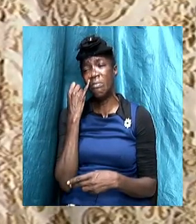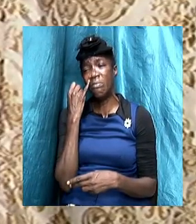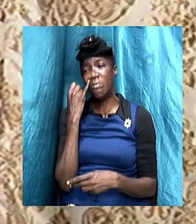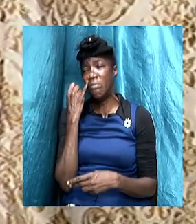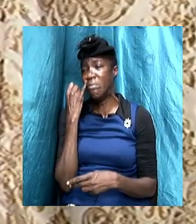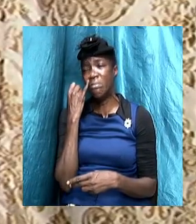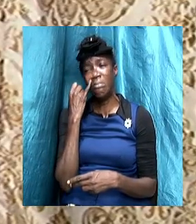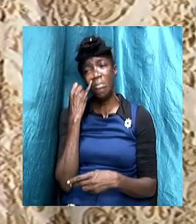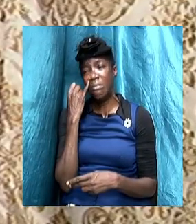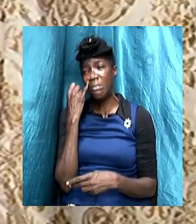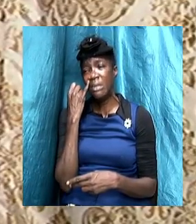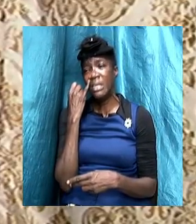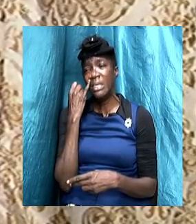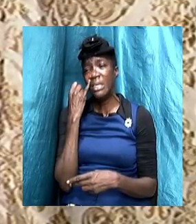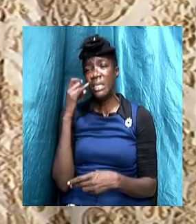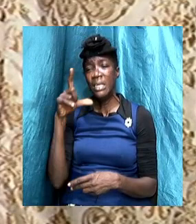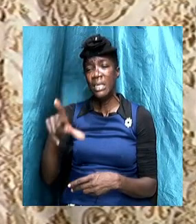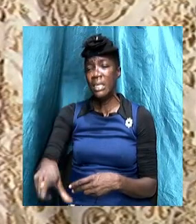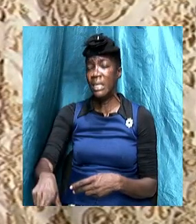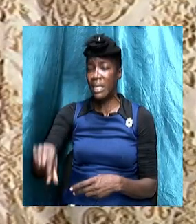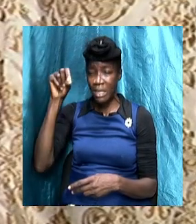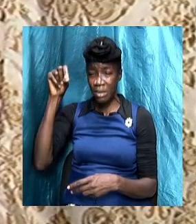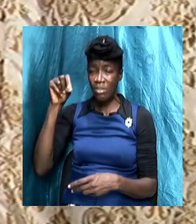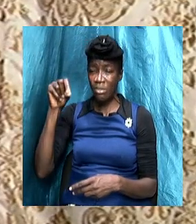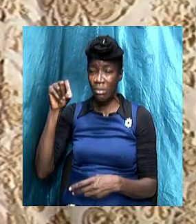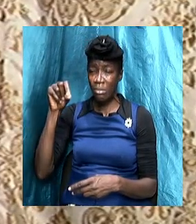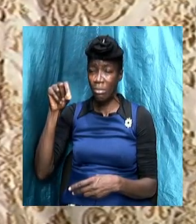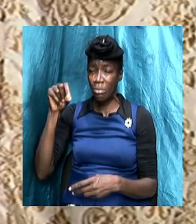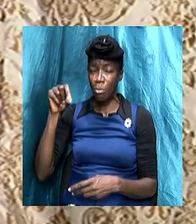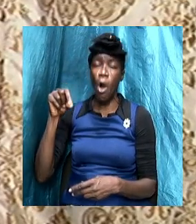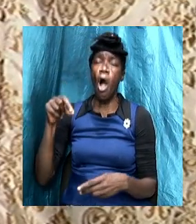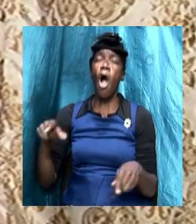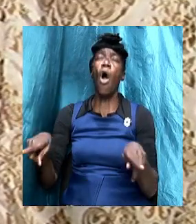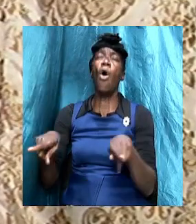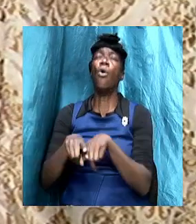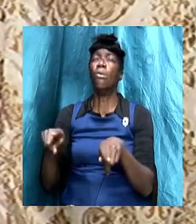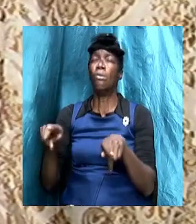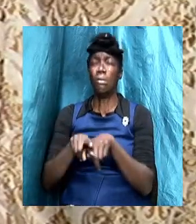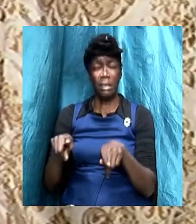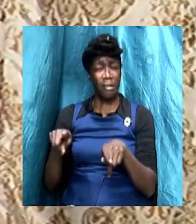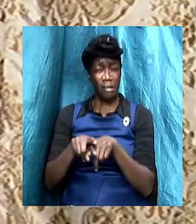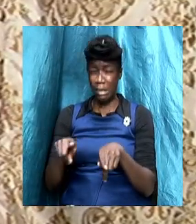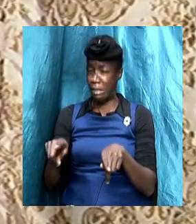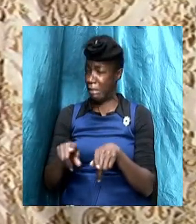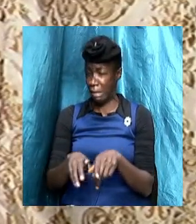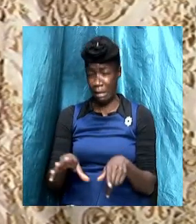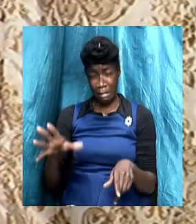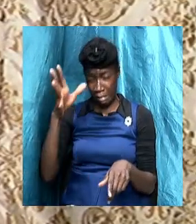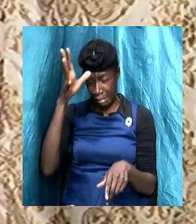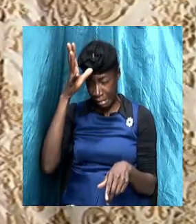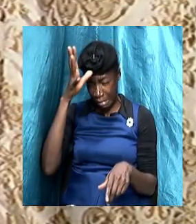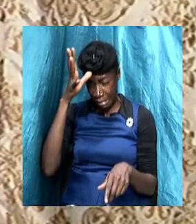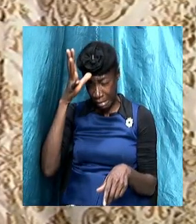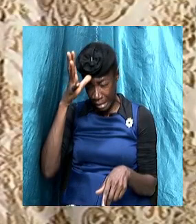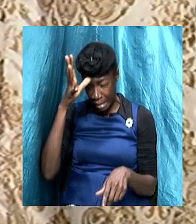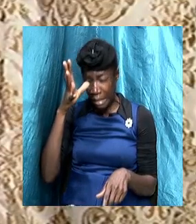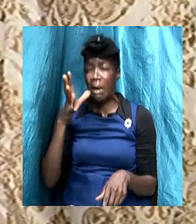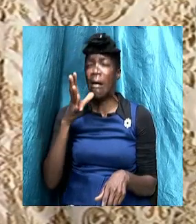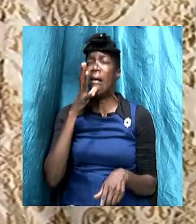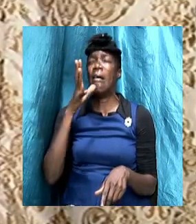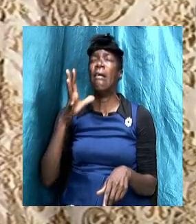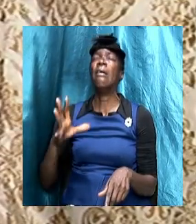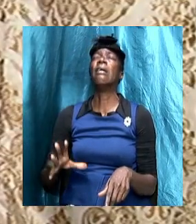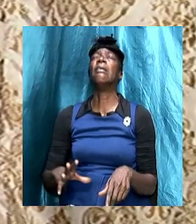even if they catch you in the very act, like the woman in Acts chapter 8. When they brought before Jesus, the Bible